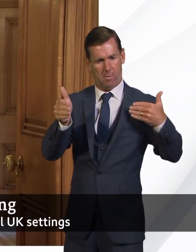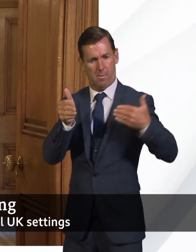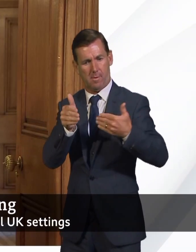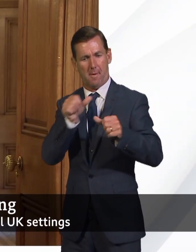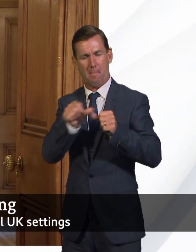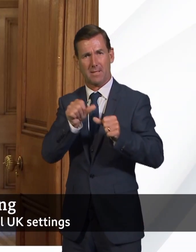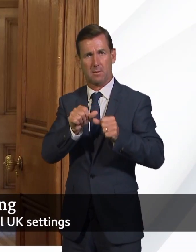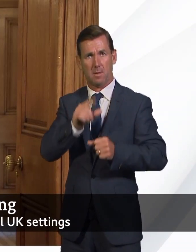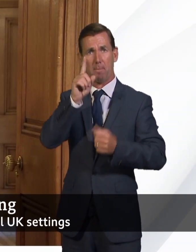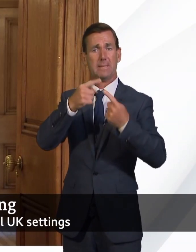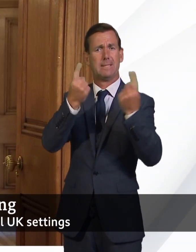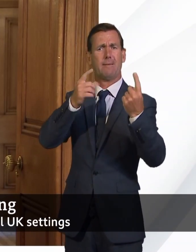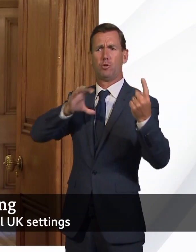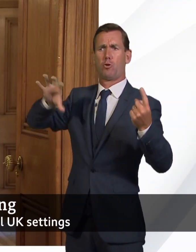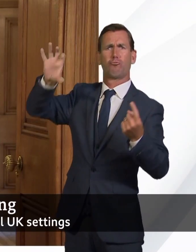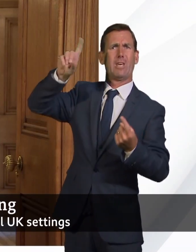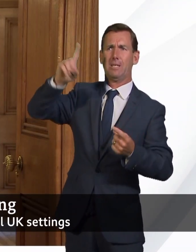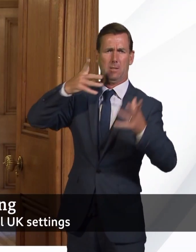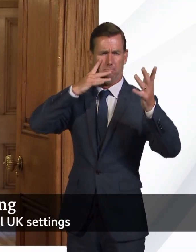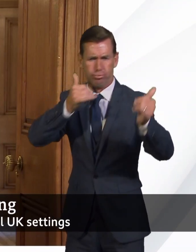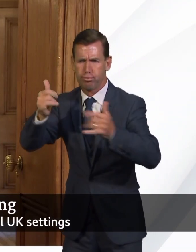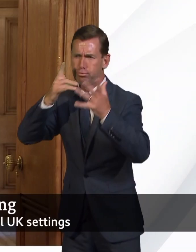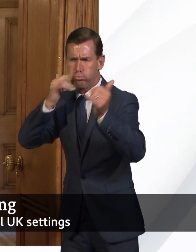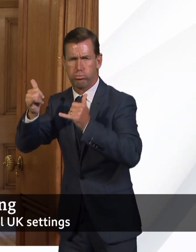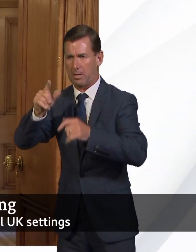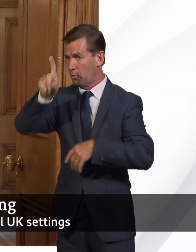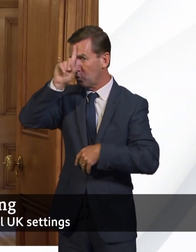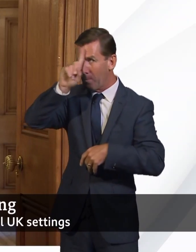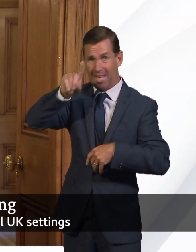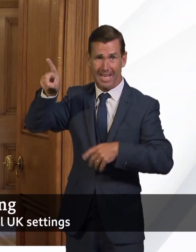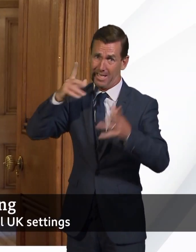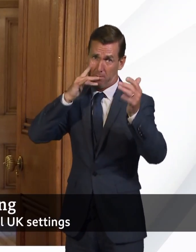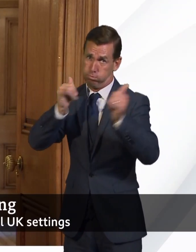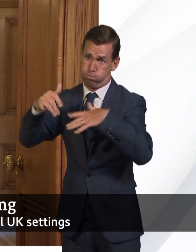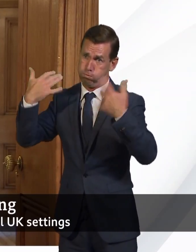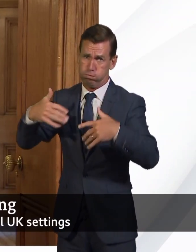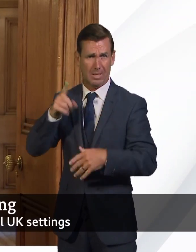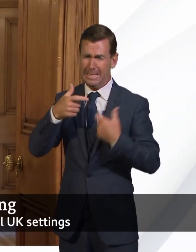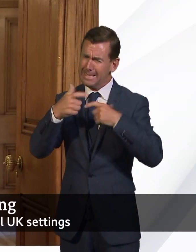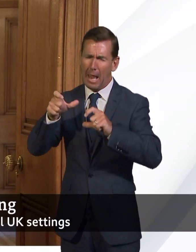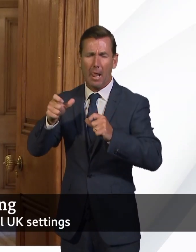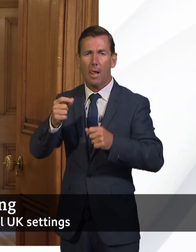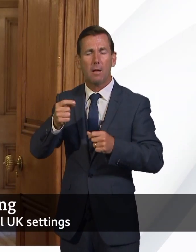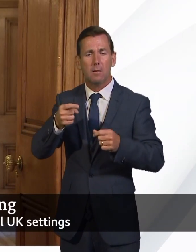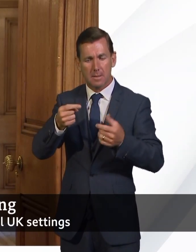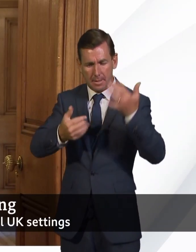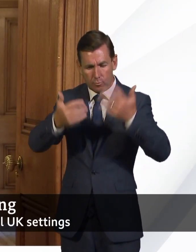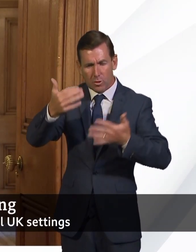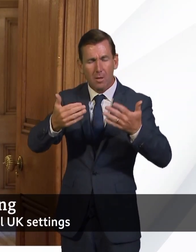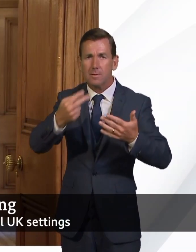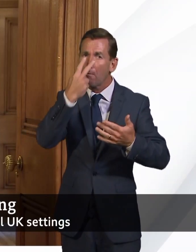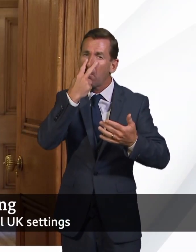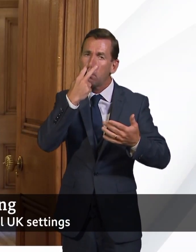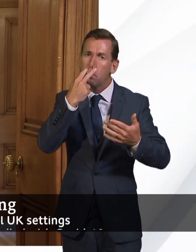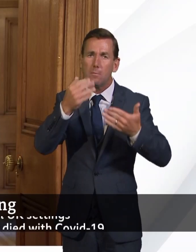had large-scale survey testing for some time, like Germany, there is still something of a lag. It is an incredibly important